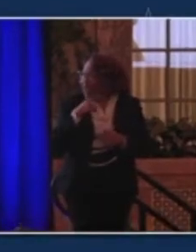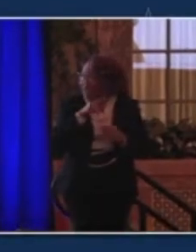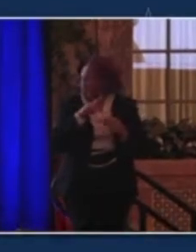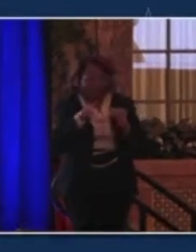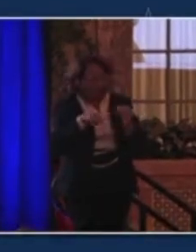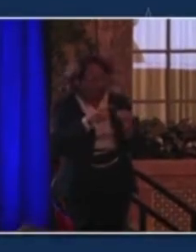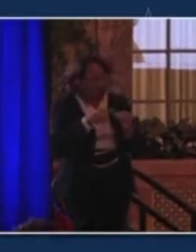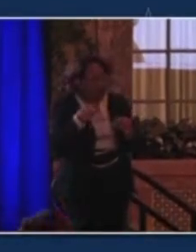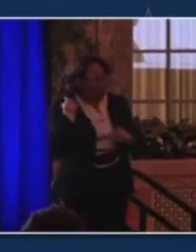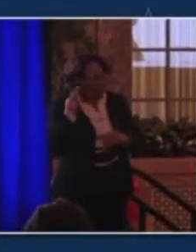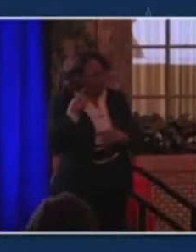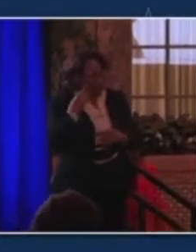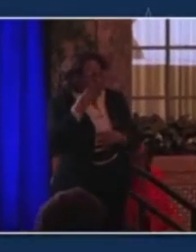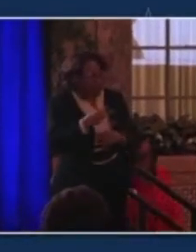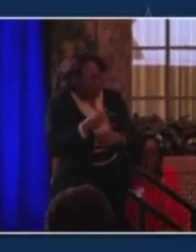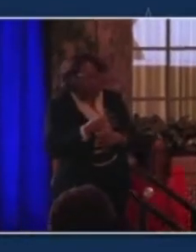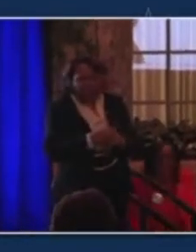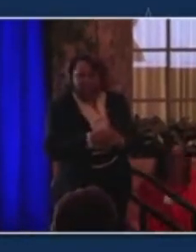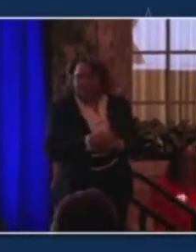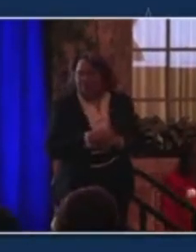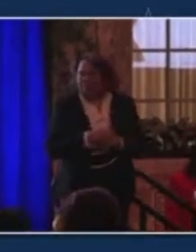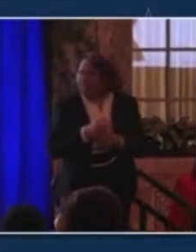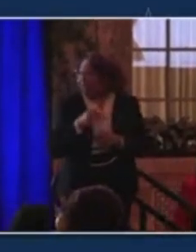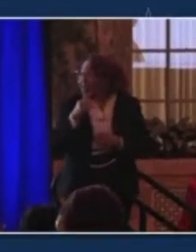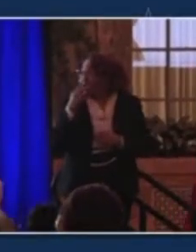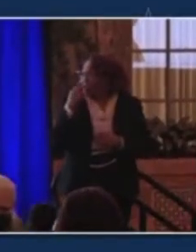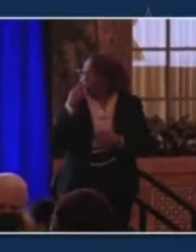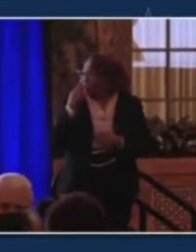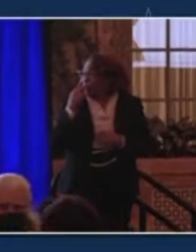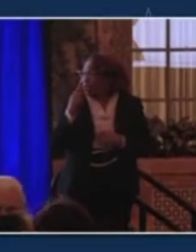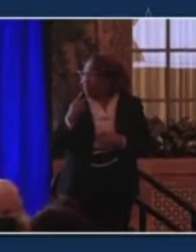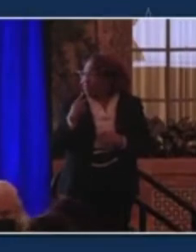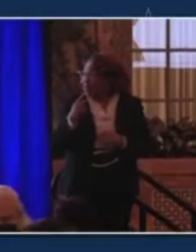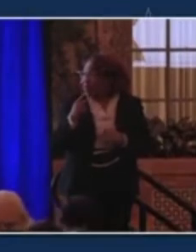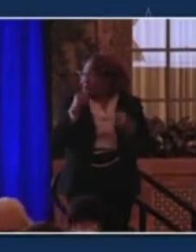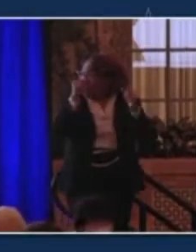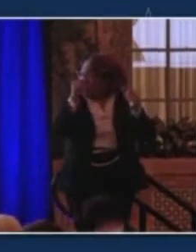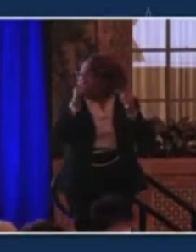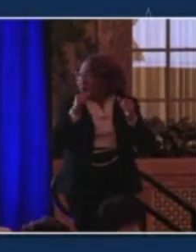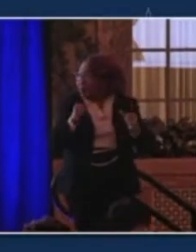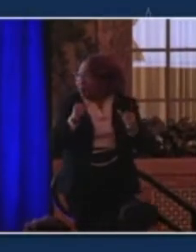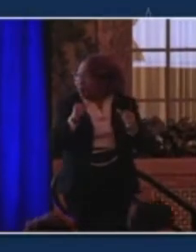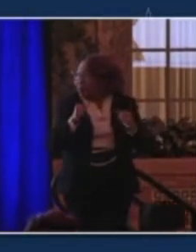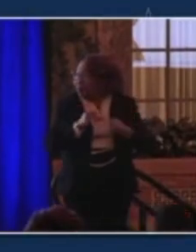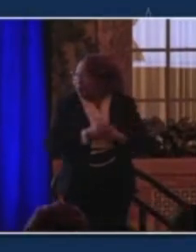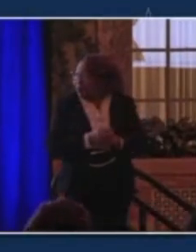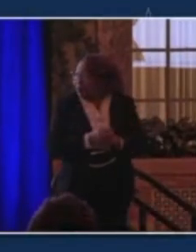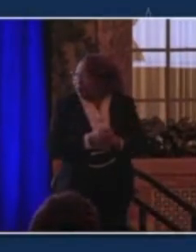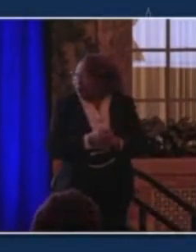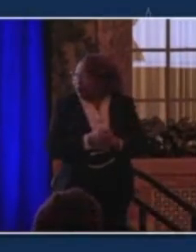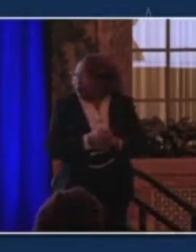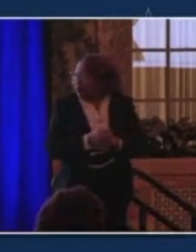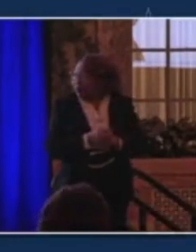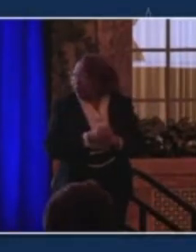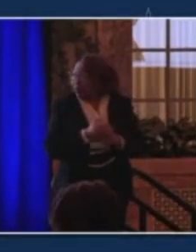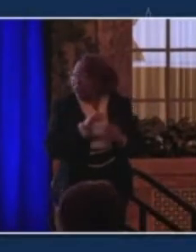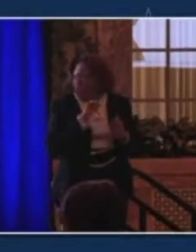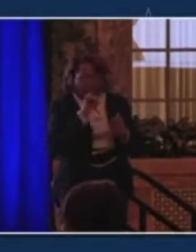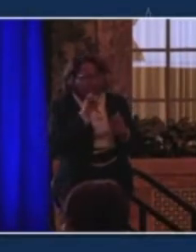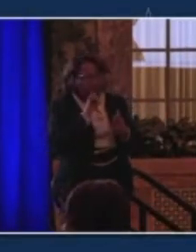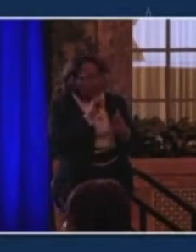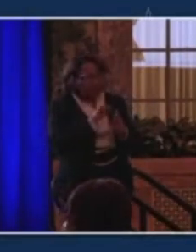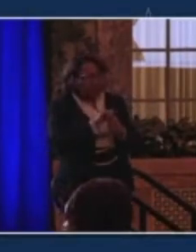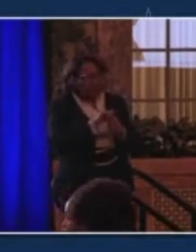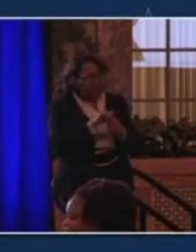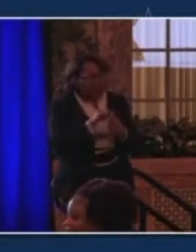ago, a friend of mine was in Ghana and saw Harold Washington's poster in a store. That's how worldwide famous he